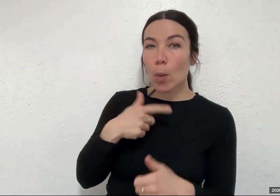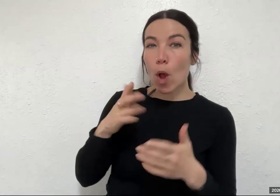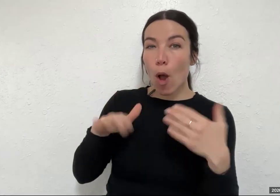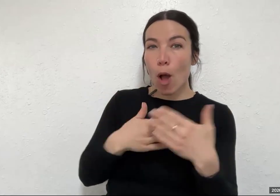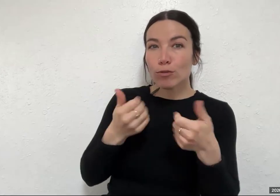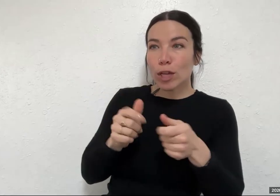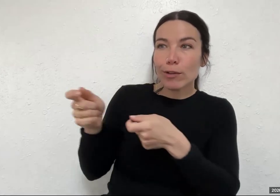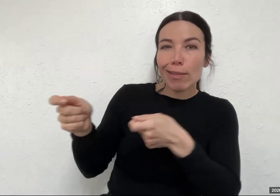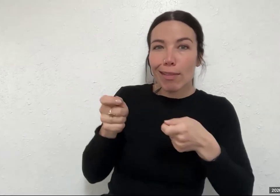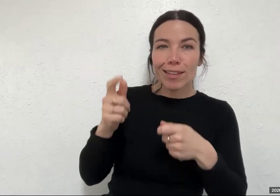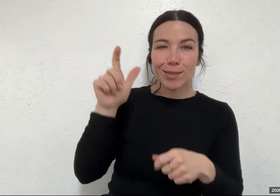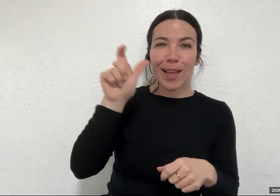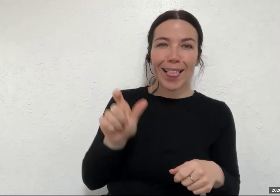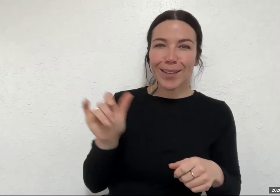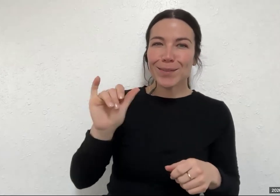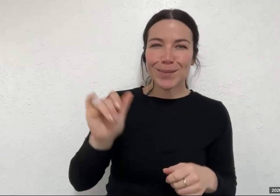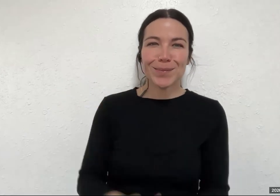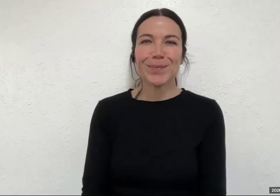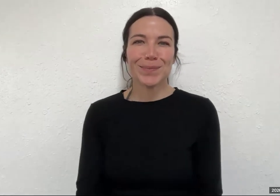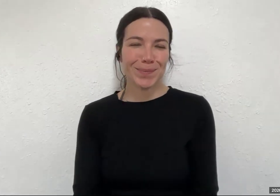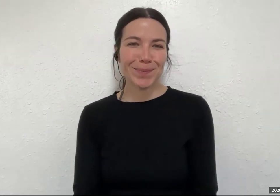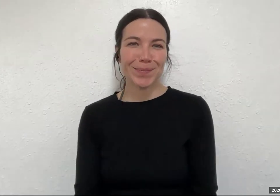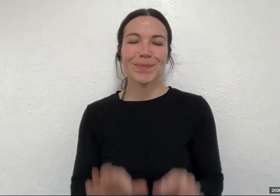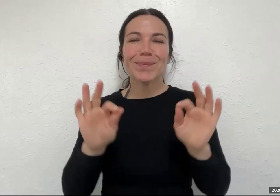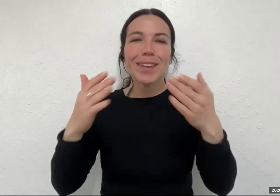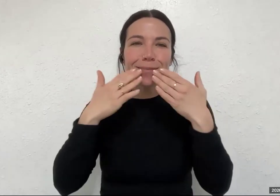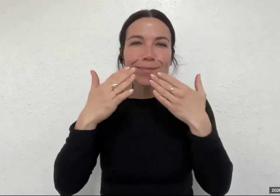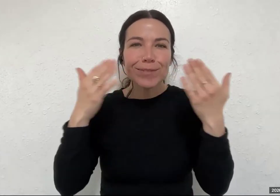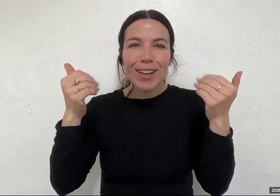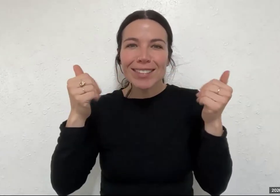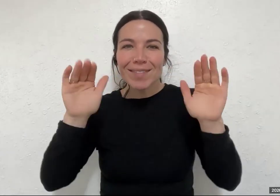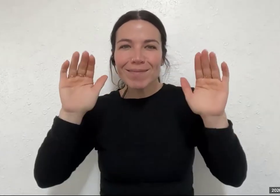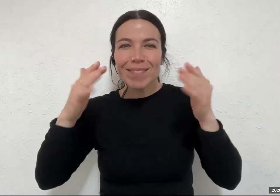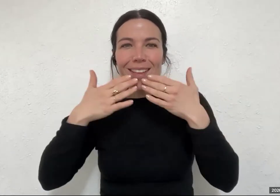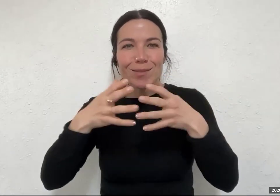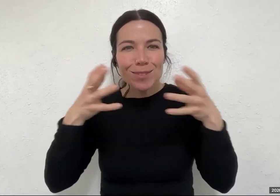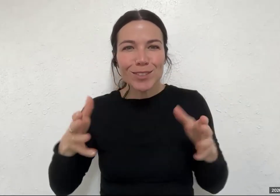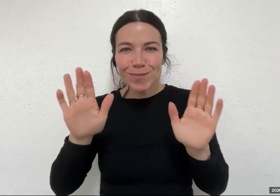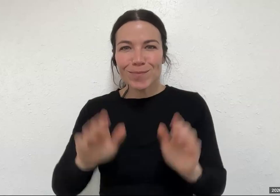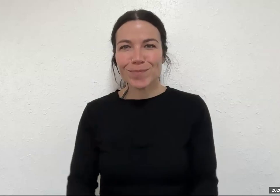Grazie. Thank you very much.